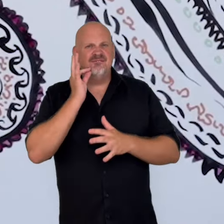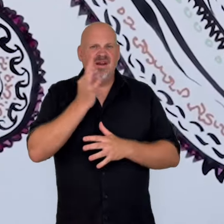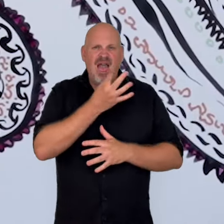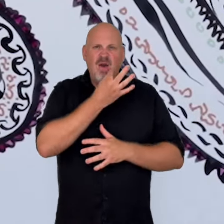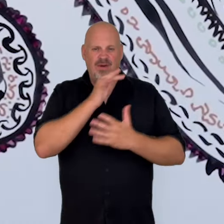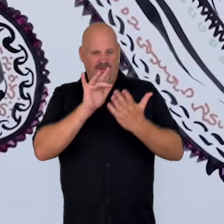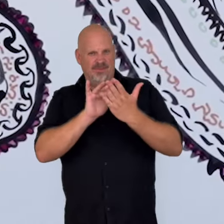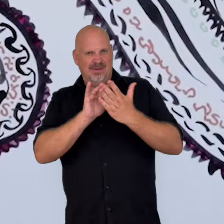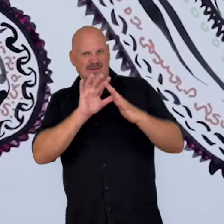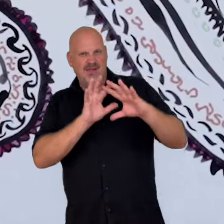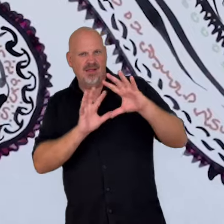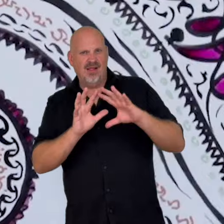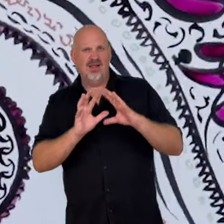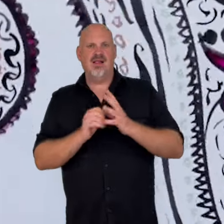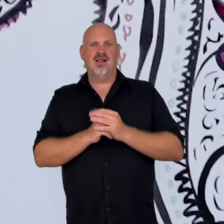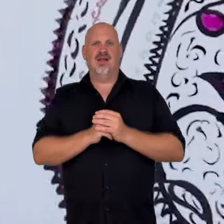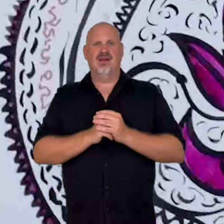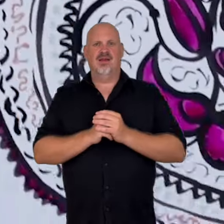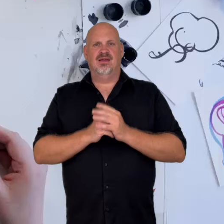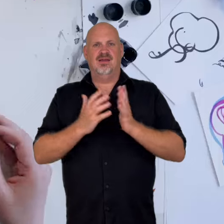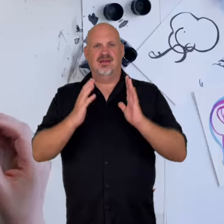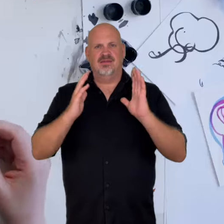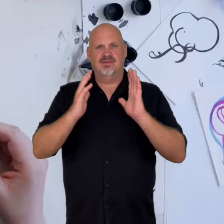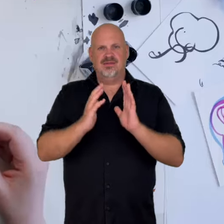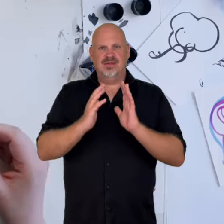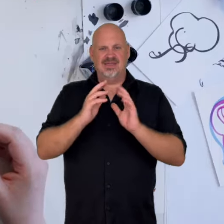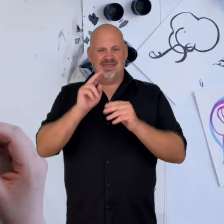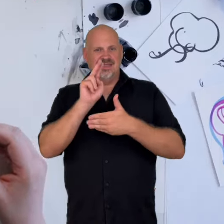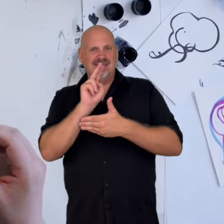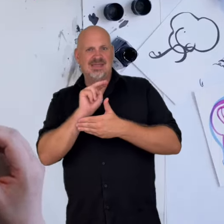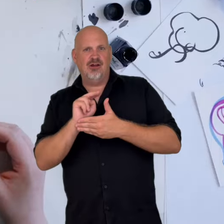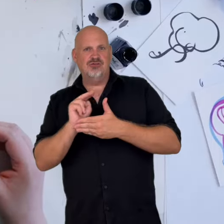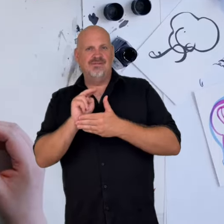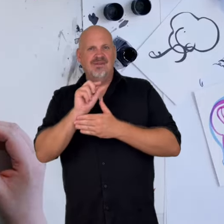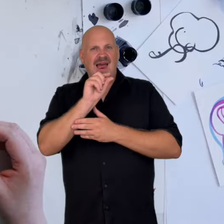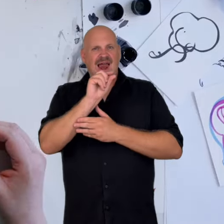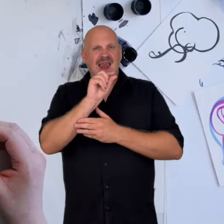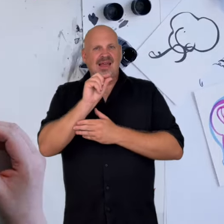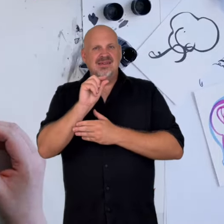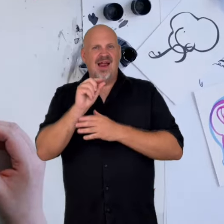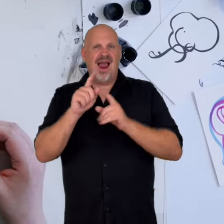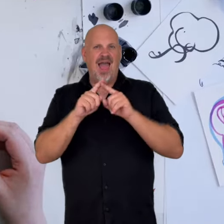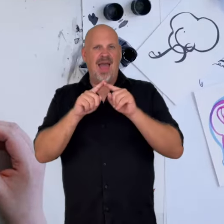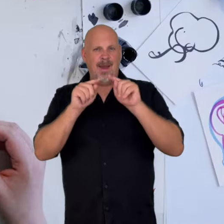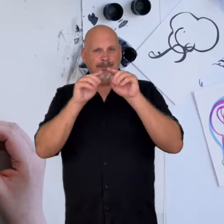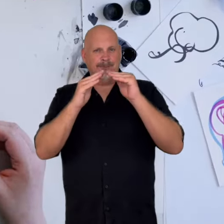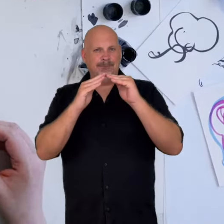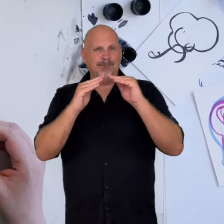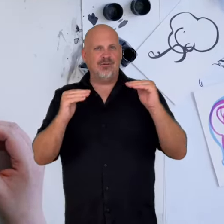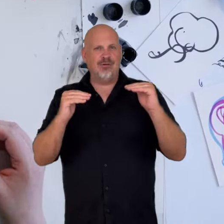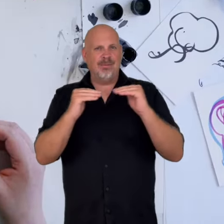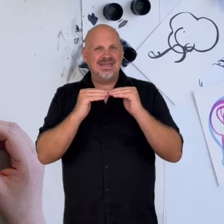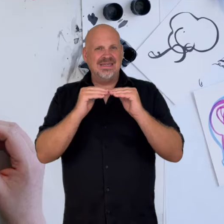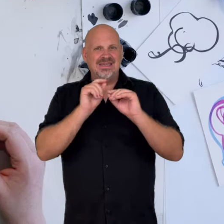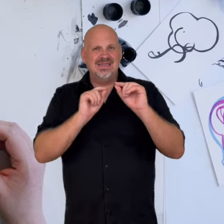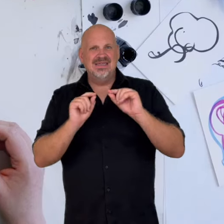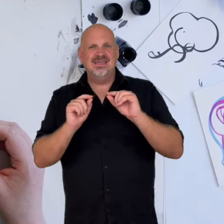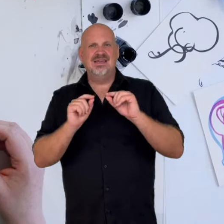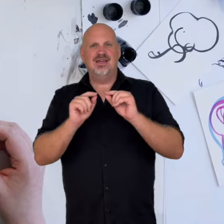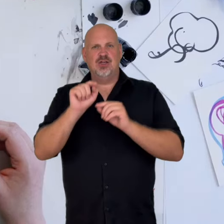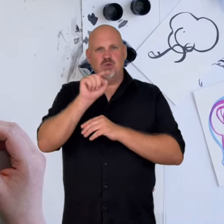being perfect doing these paintings and drawings. You know, you're kind of filling in colour, but you can do it quite quickly as well.